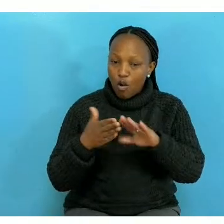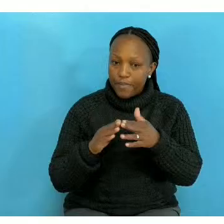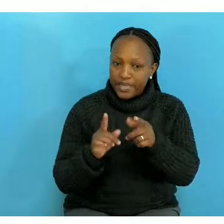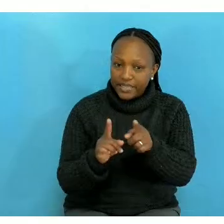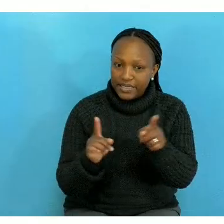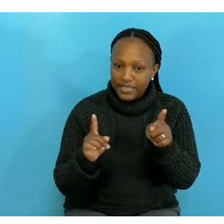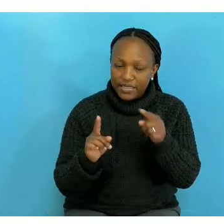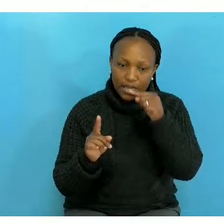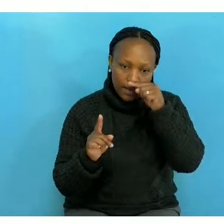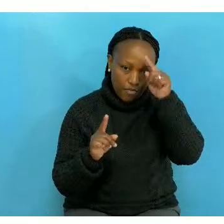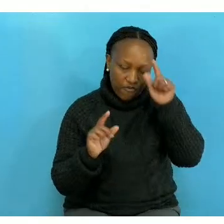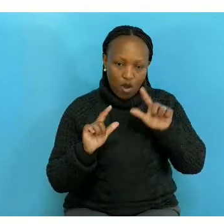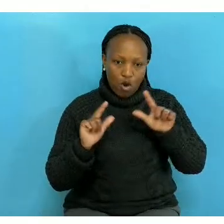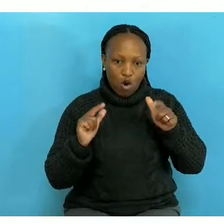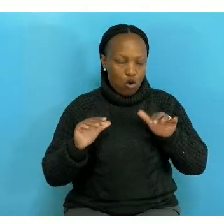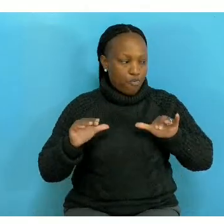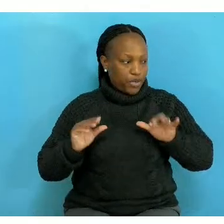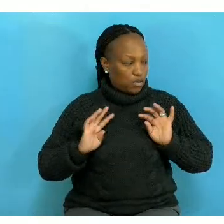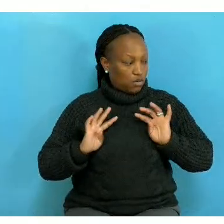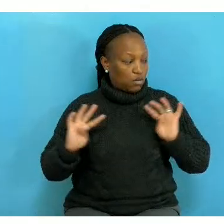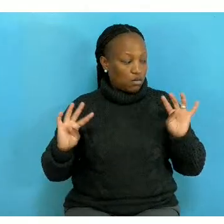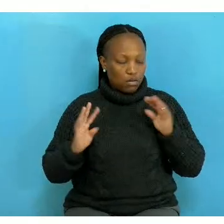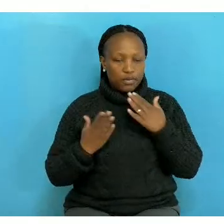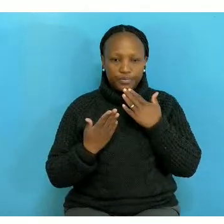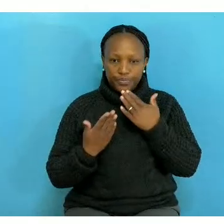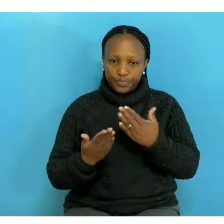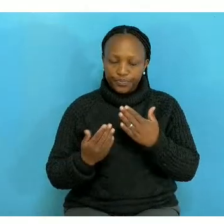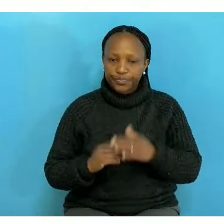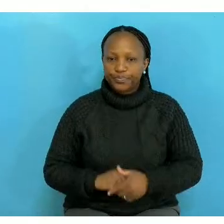the portfolio committee.